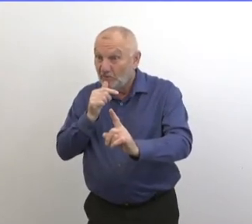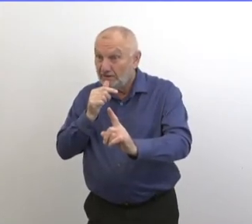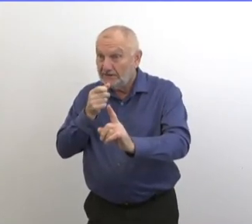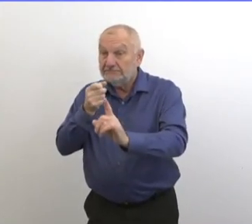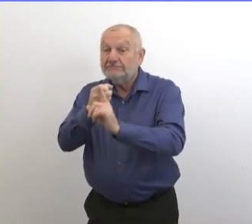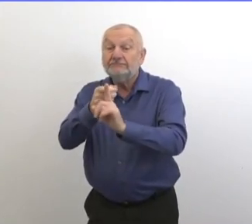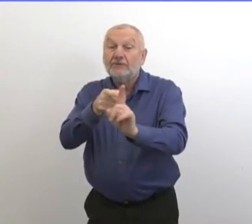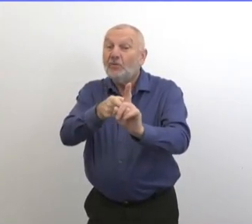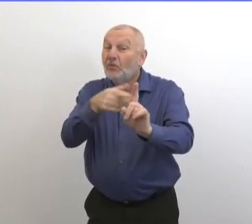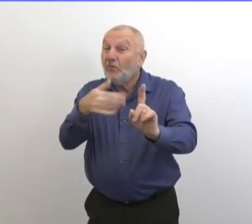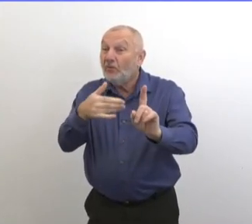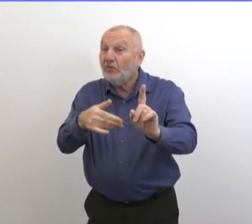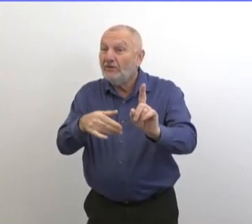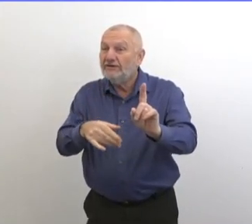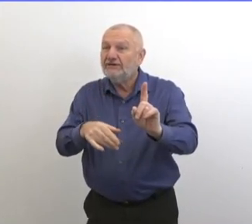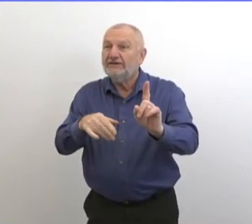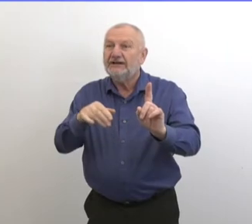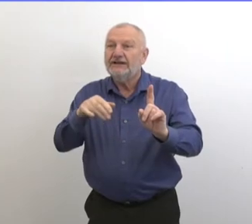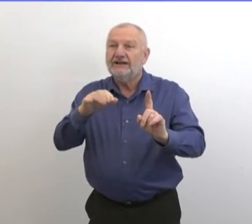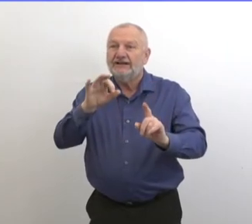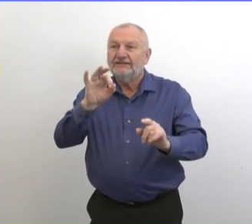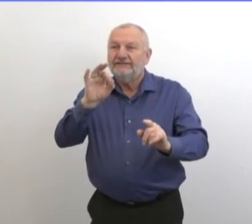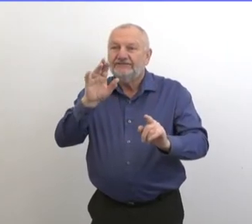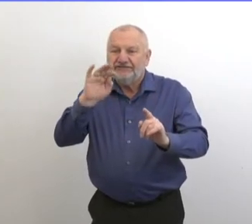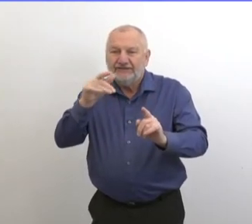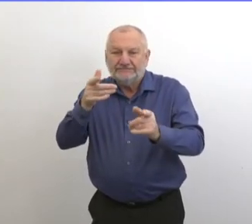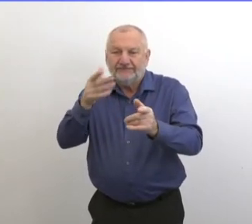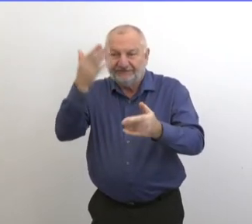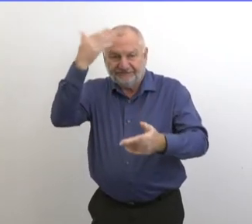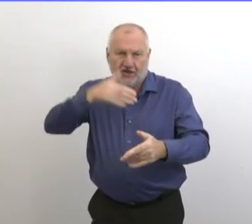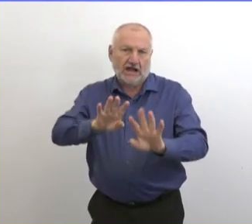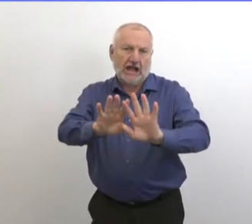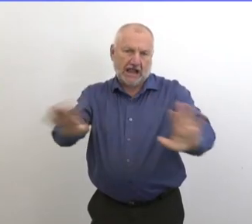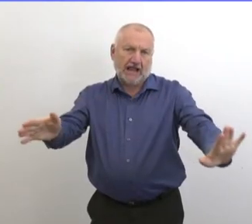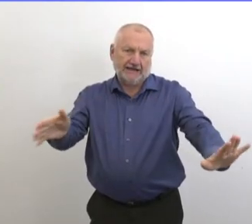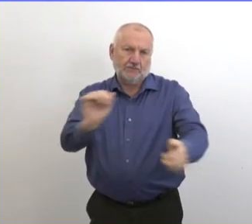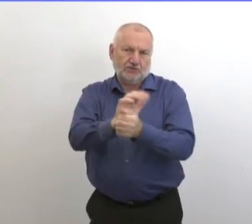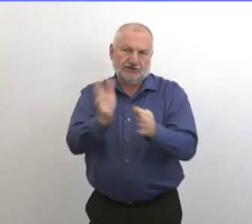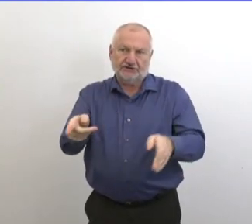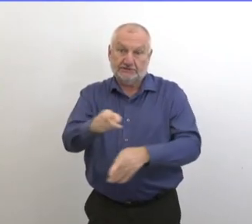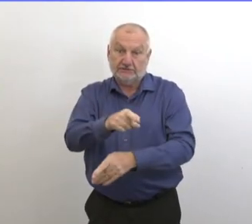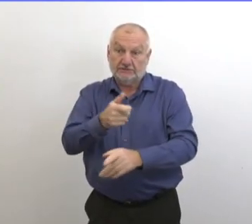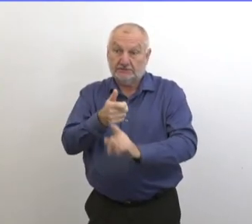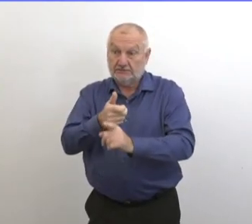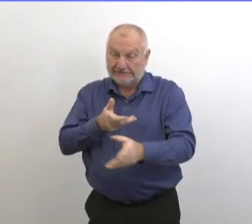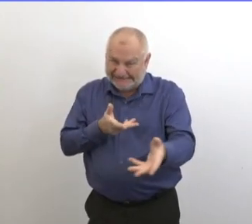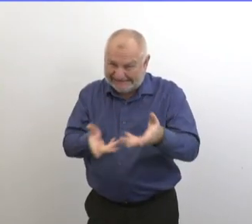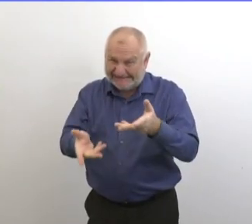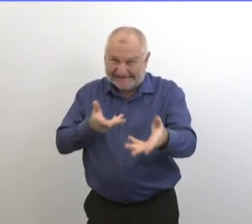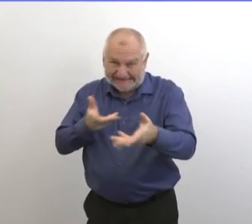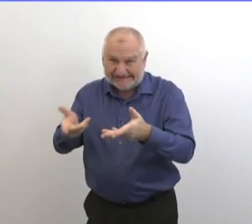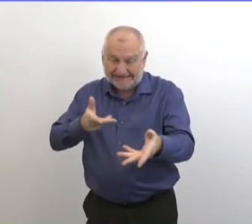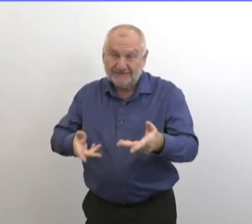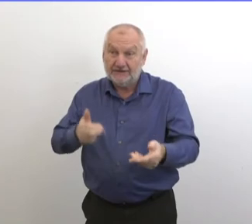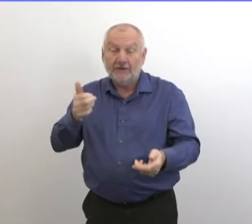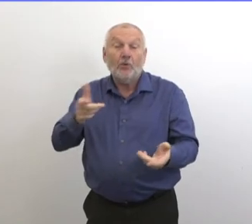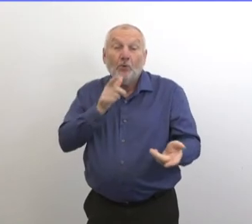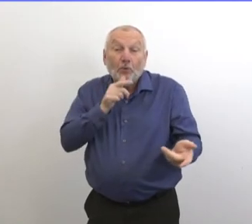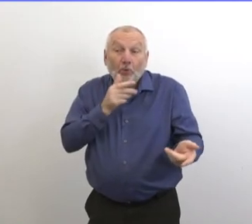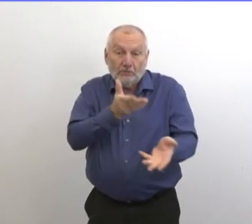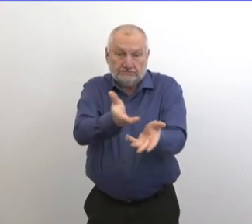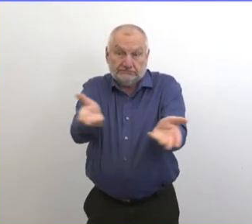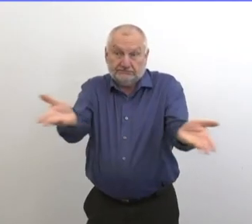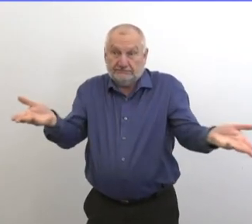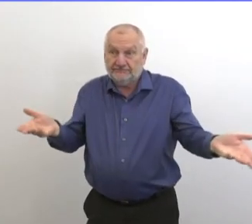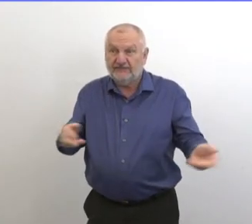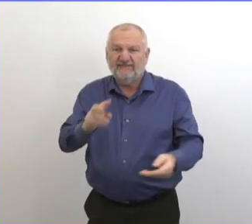to vulnerable Manitobans. This is especially true in congregate care settings, such as long-term care